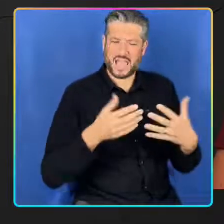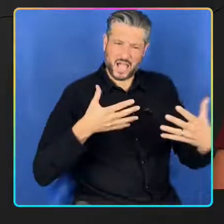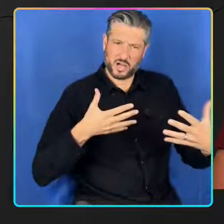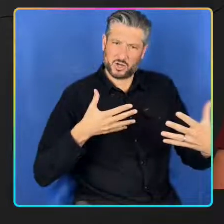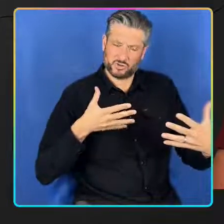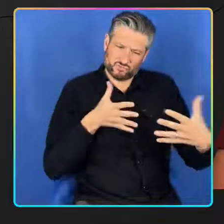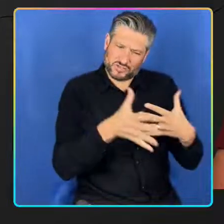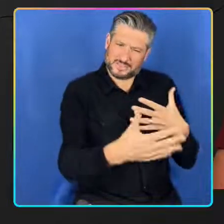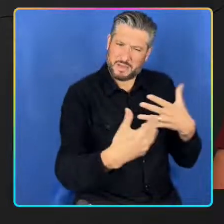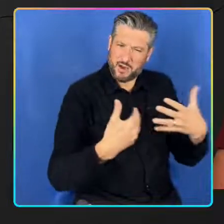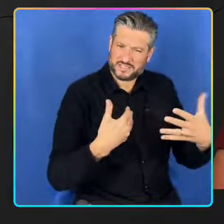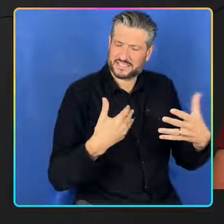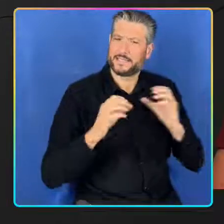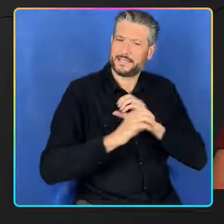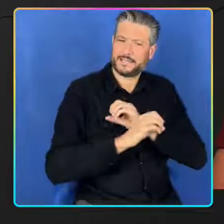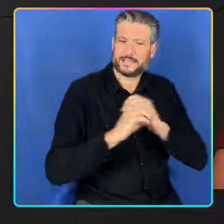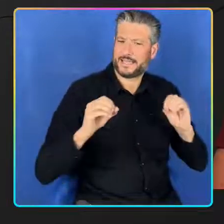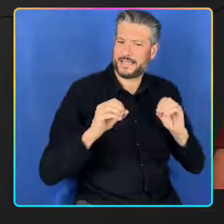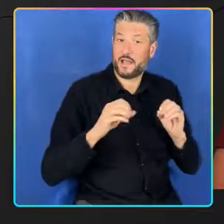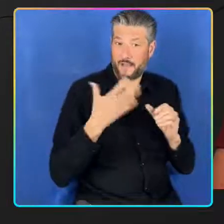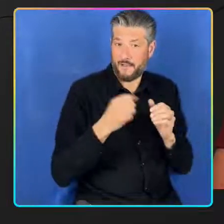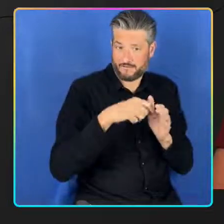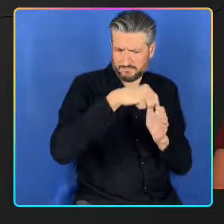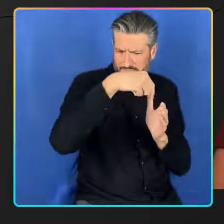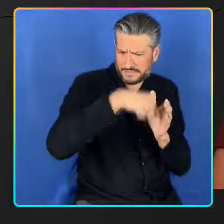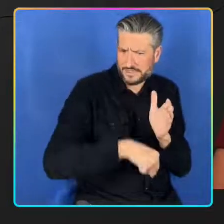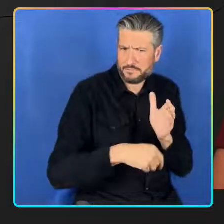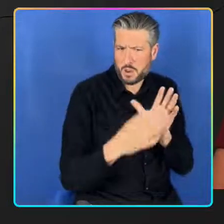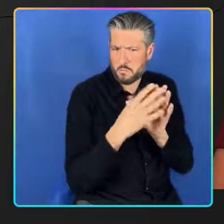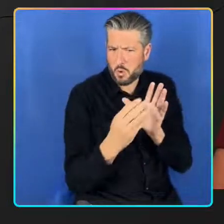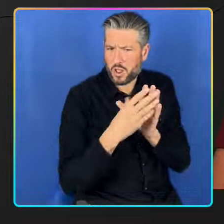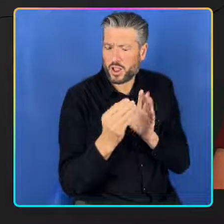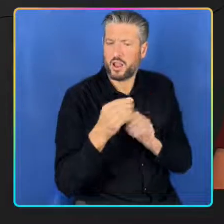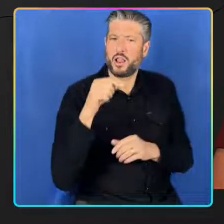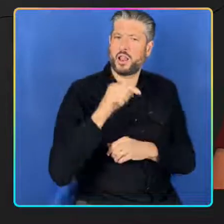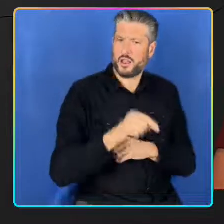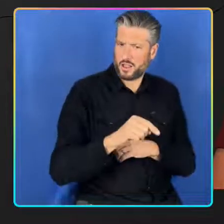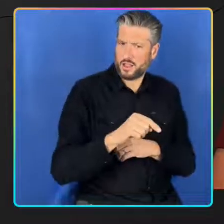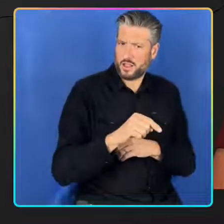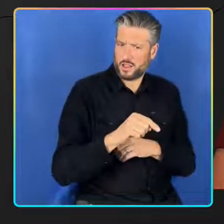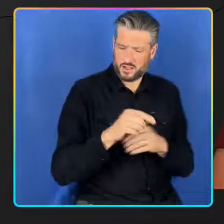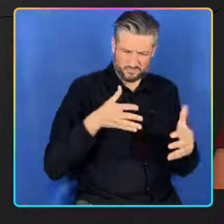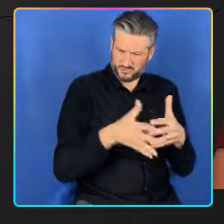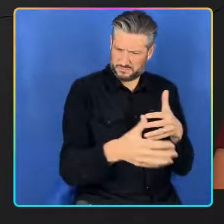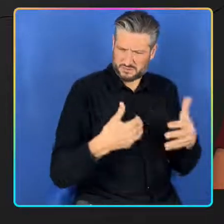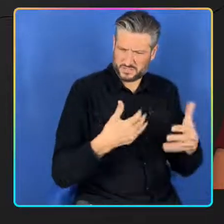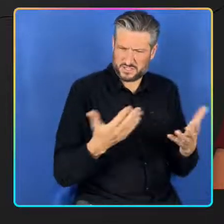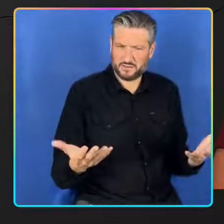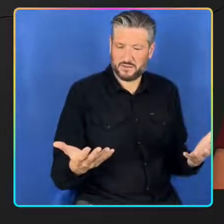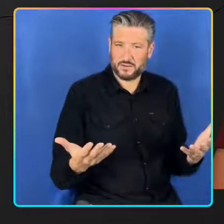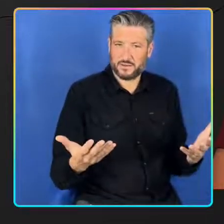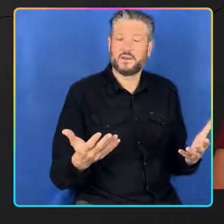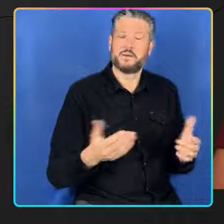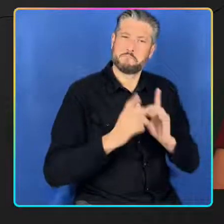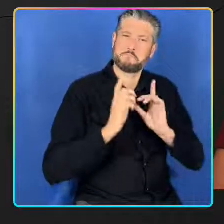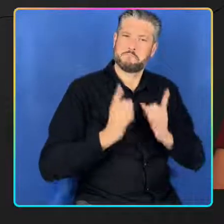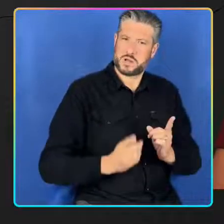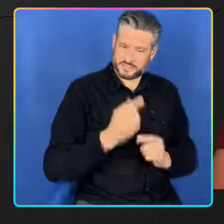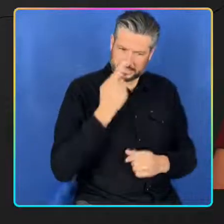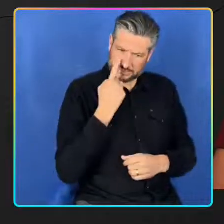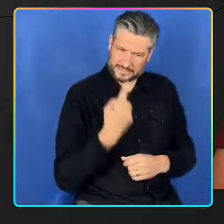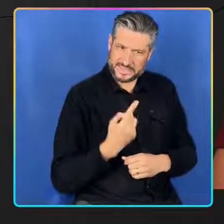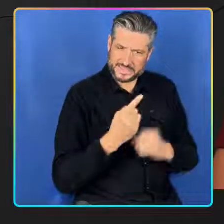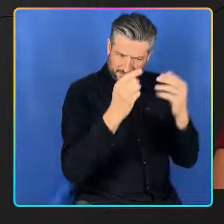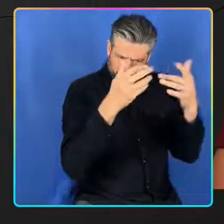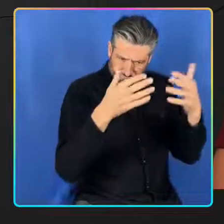it is really difficult to tease out why a deep neural network is making a decision unless you have really good explainable AI tools, or